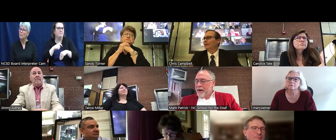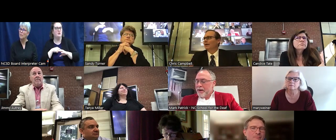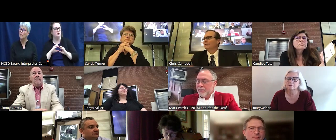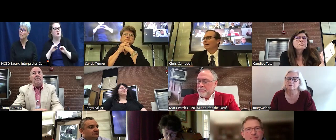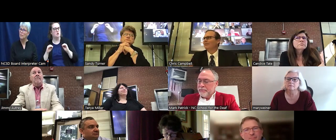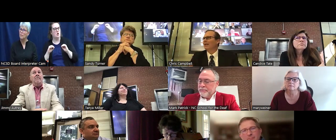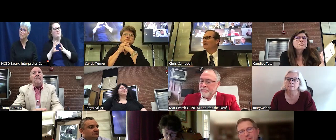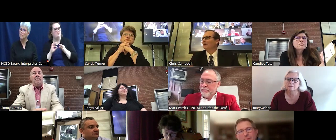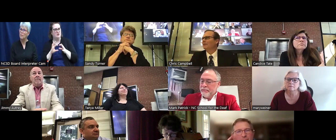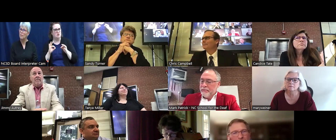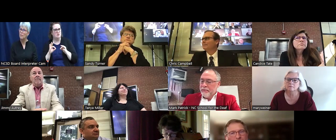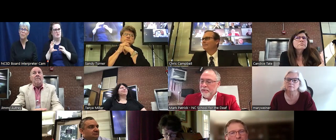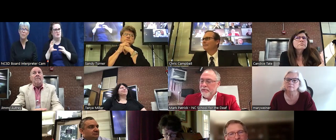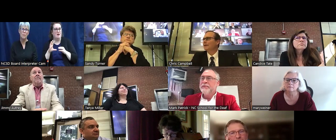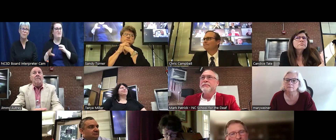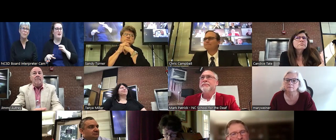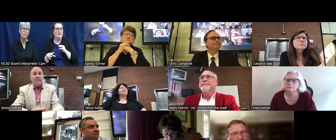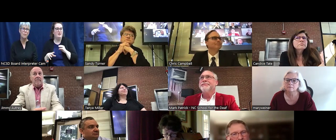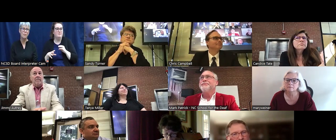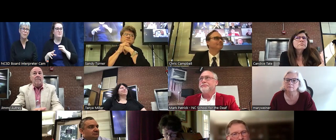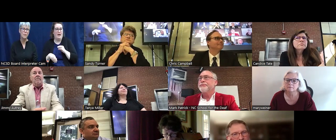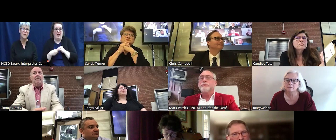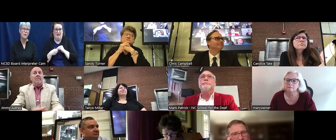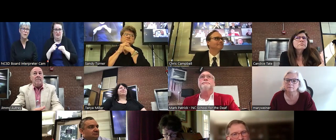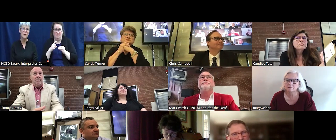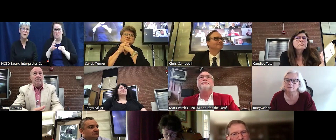a legislative liaison. So.